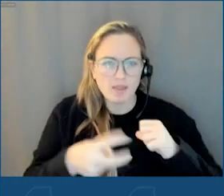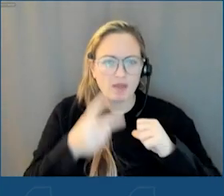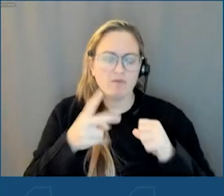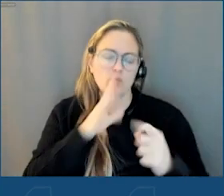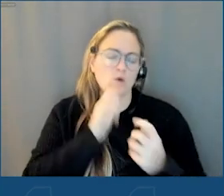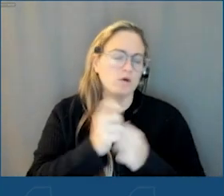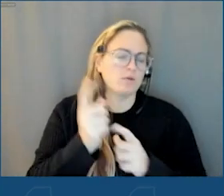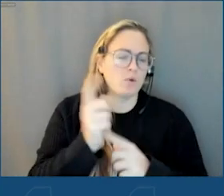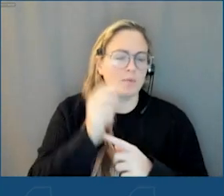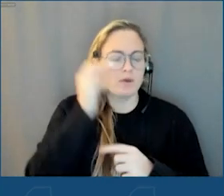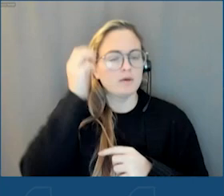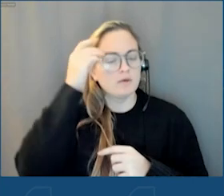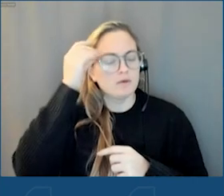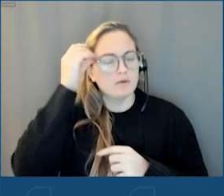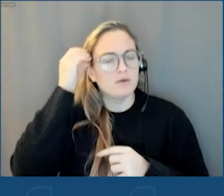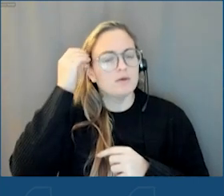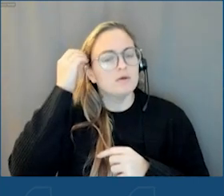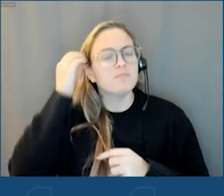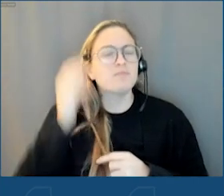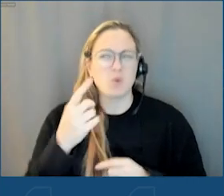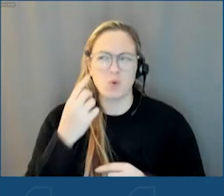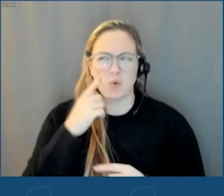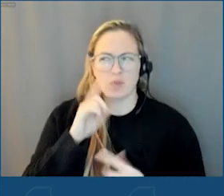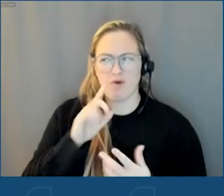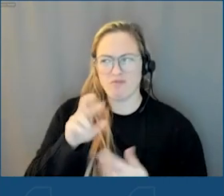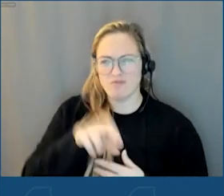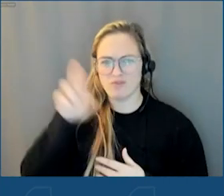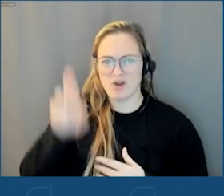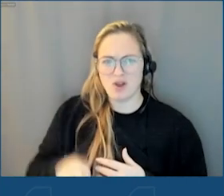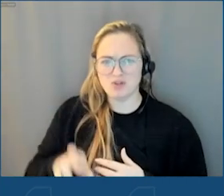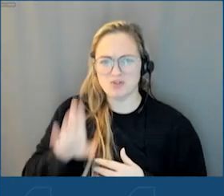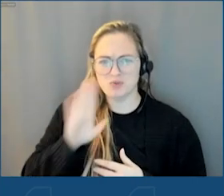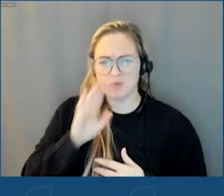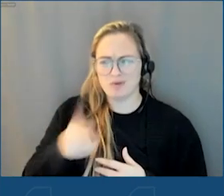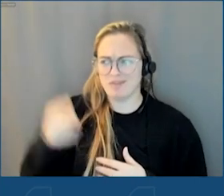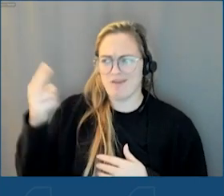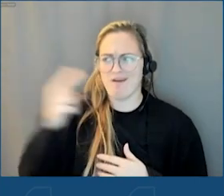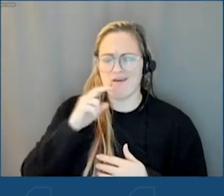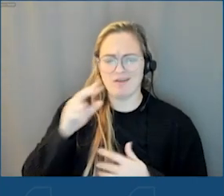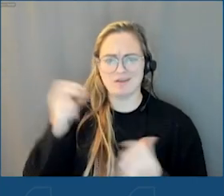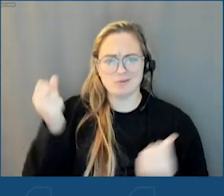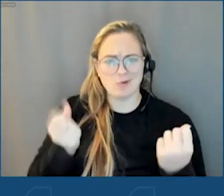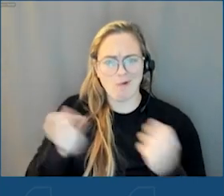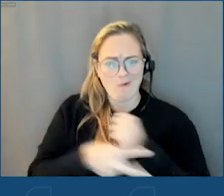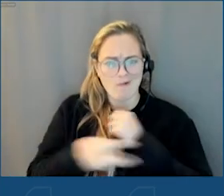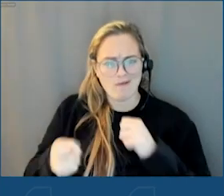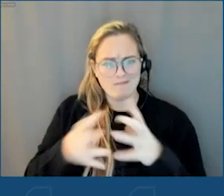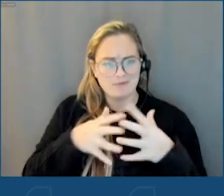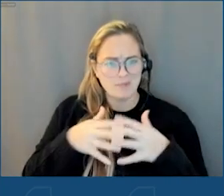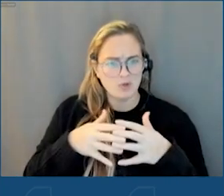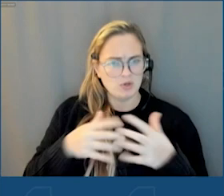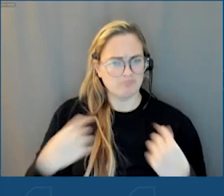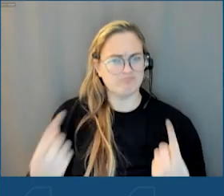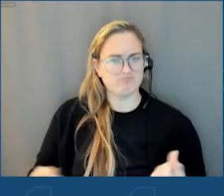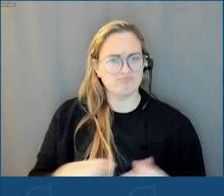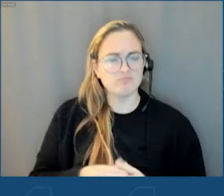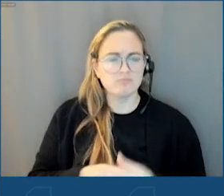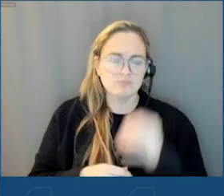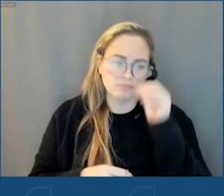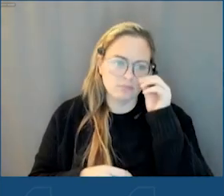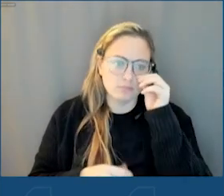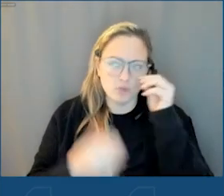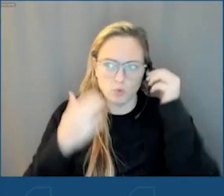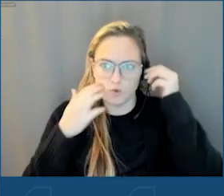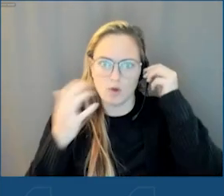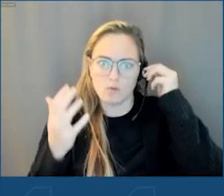couple minutes. I mean, who would have thought that Rochester would have among the highest car thefts in America? And we know all about that.